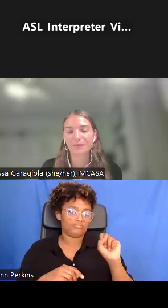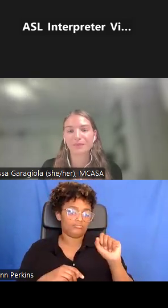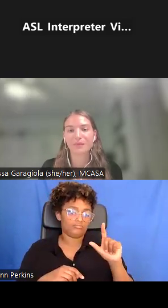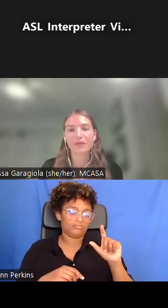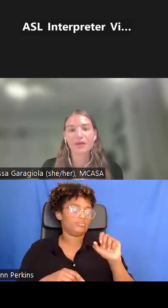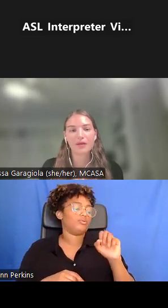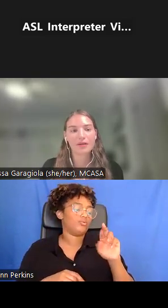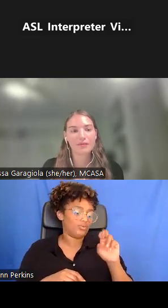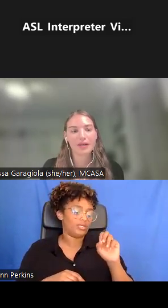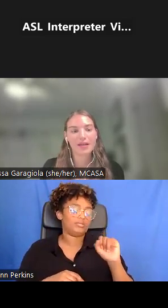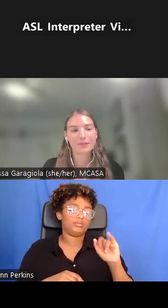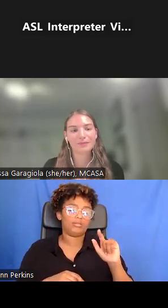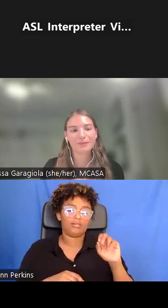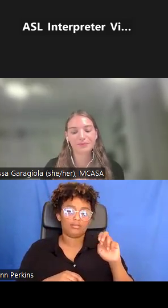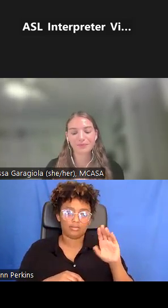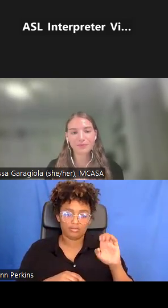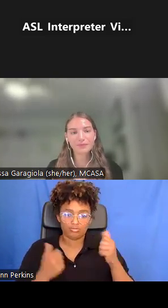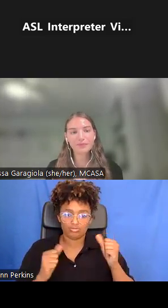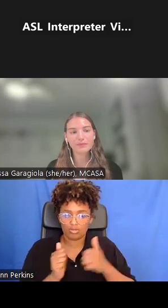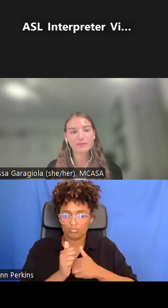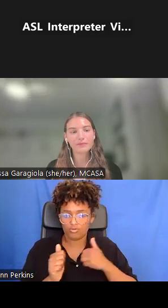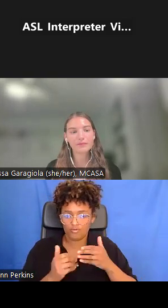fatigue. Next slide.